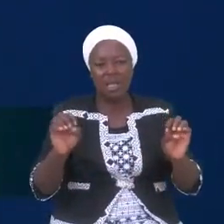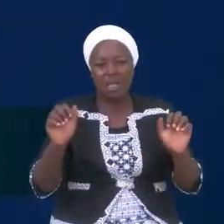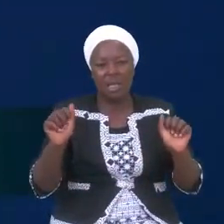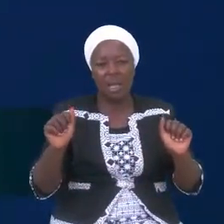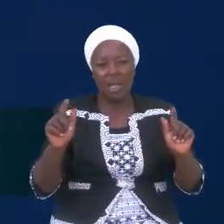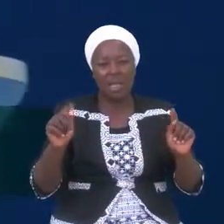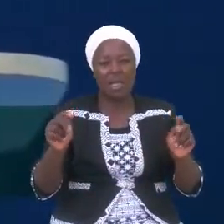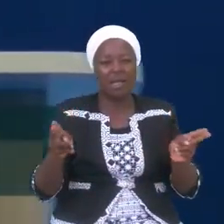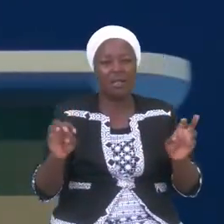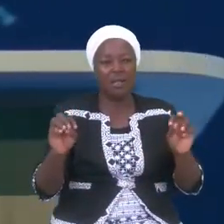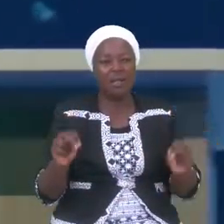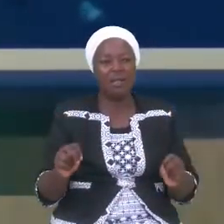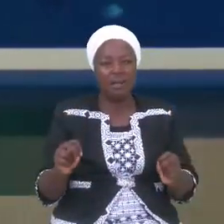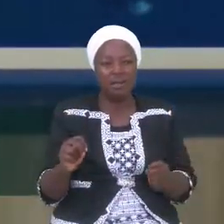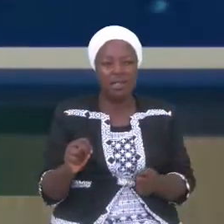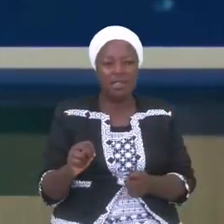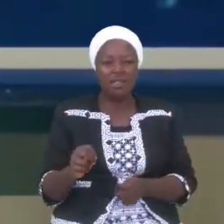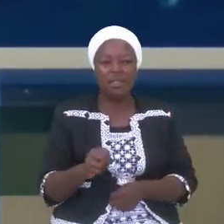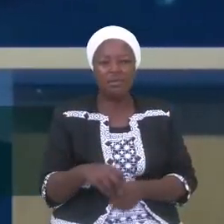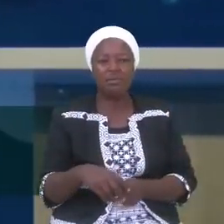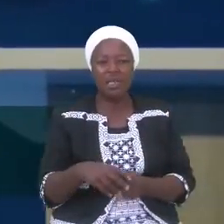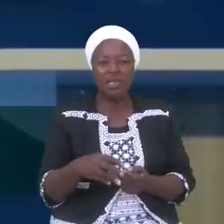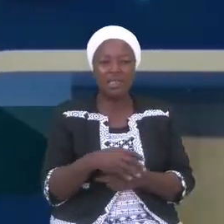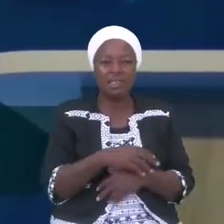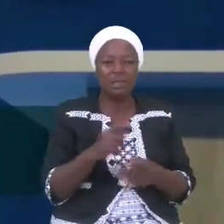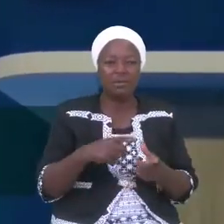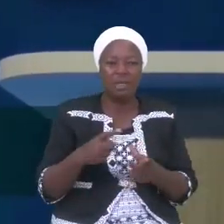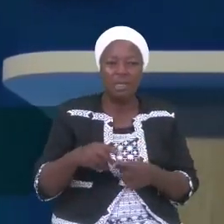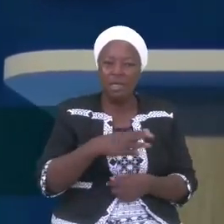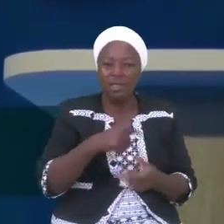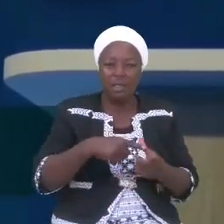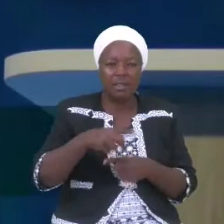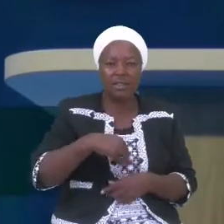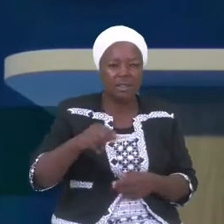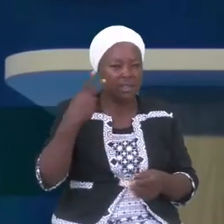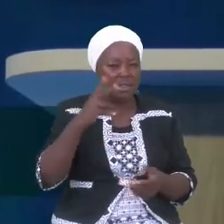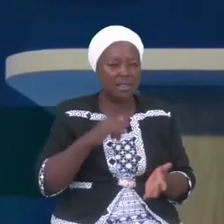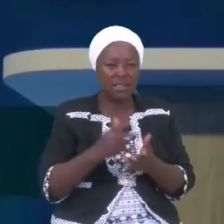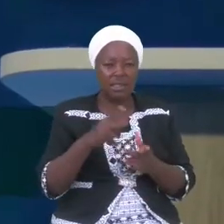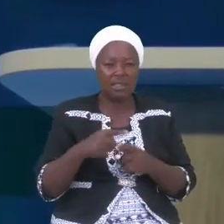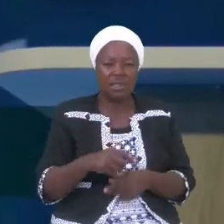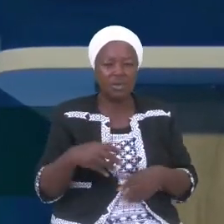I learned of a young man, good man,